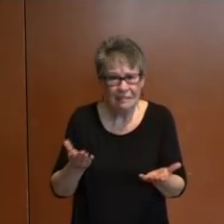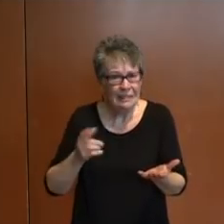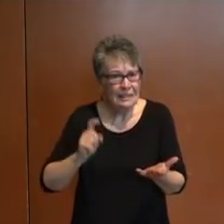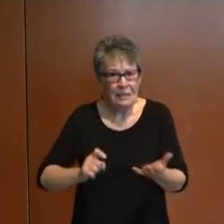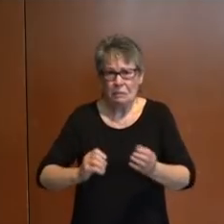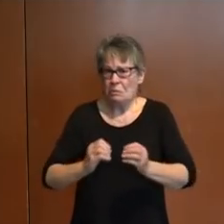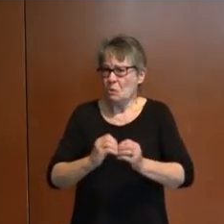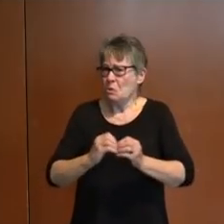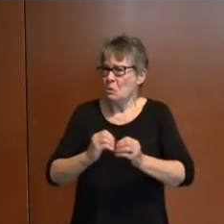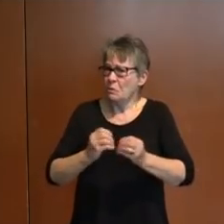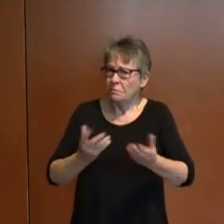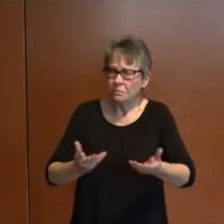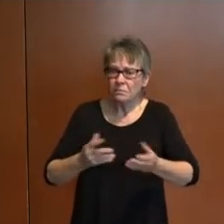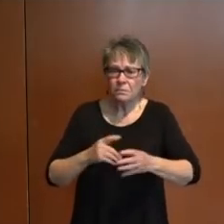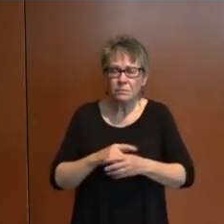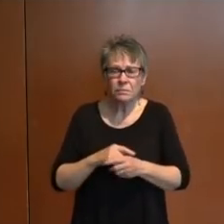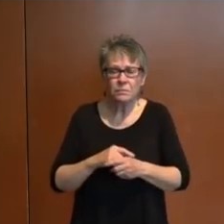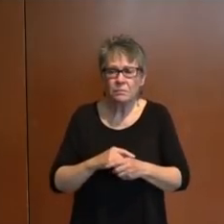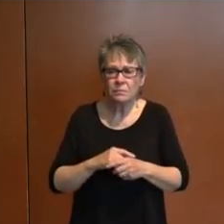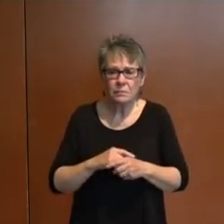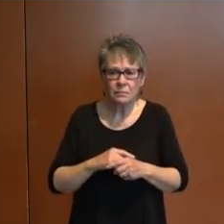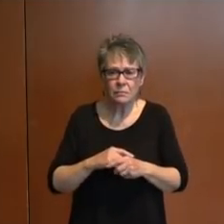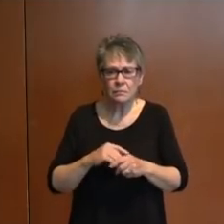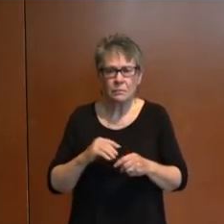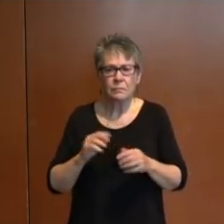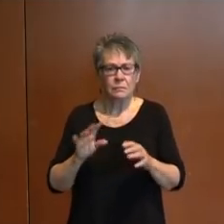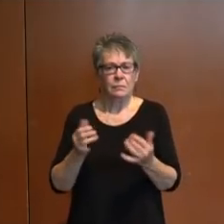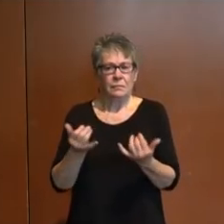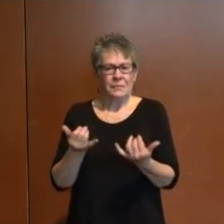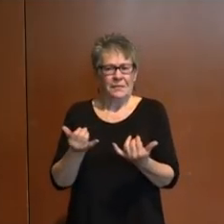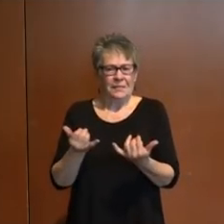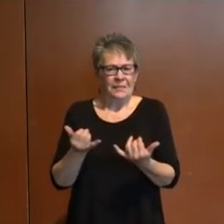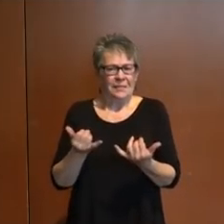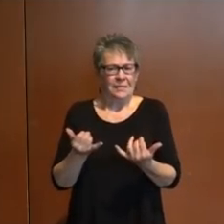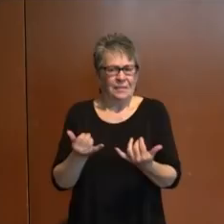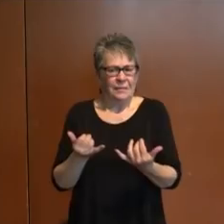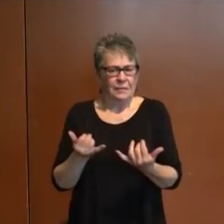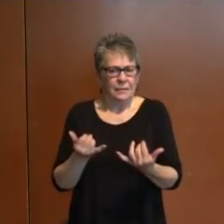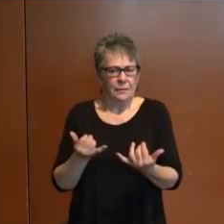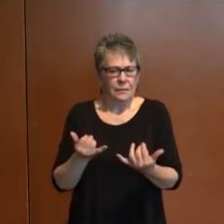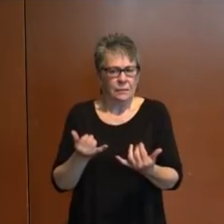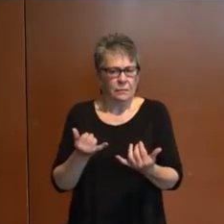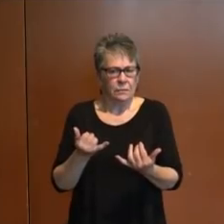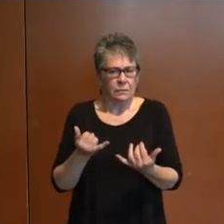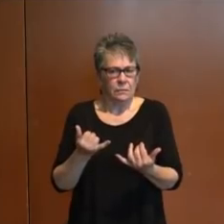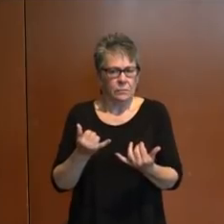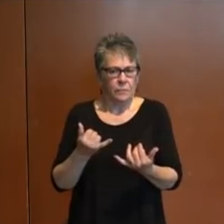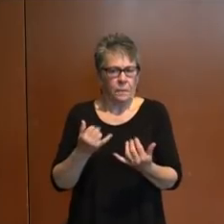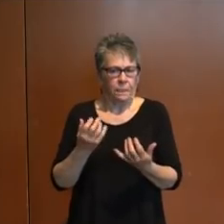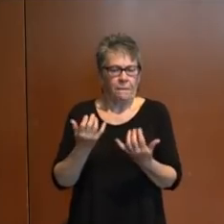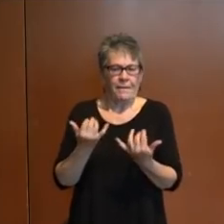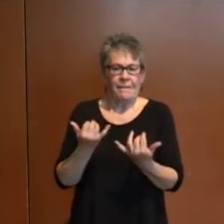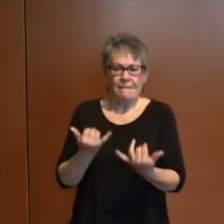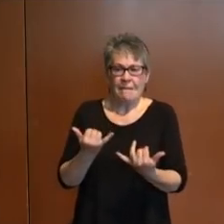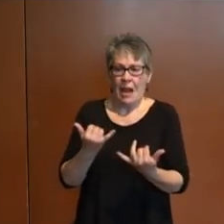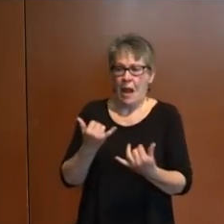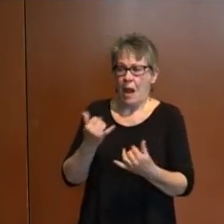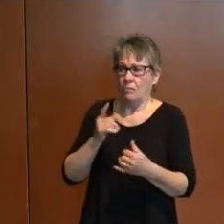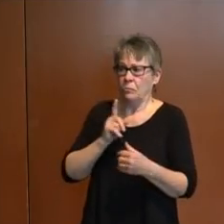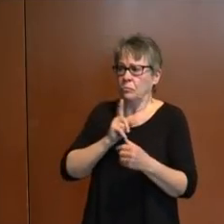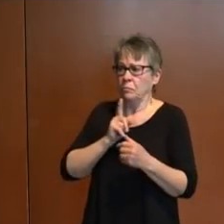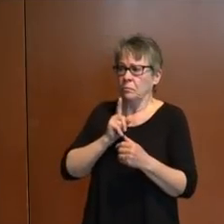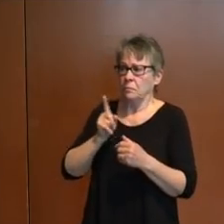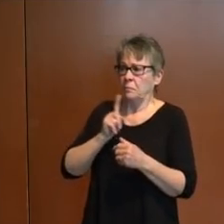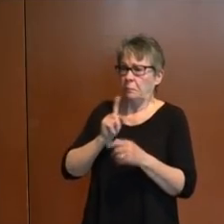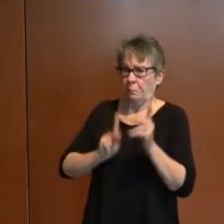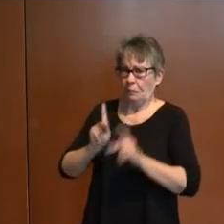symptomatic individuals, are entering our hospitals at a faster rate. This will require all hospitals to focus on their